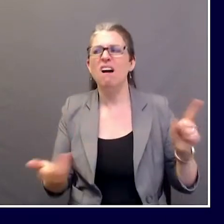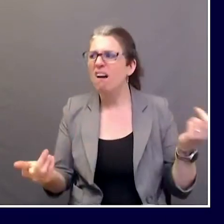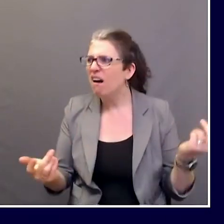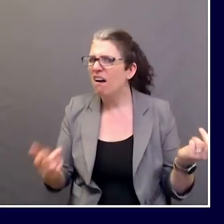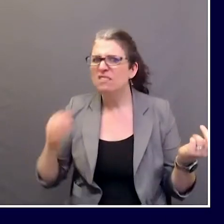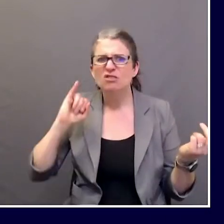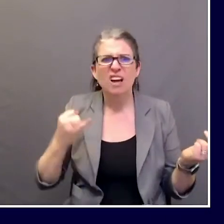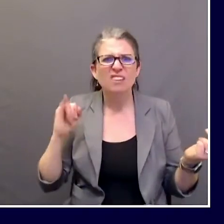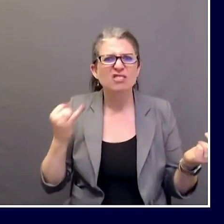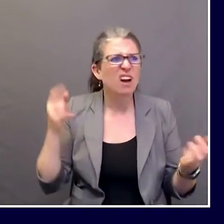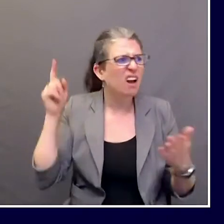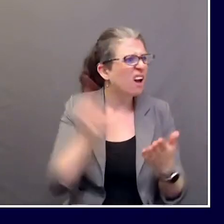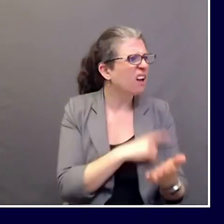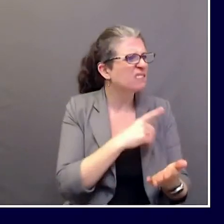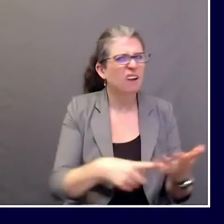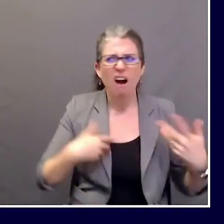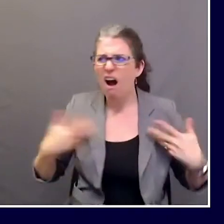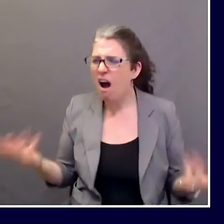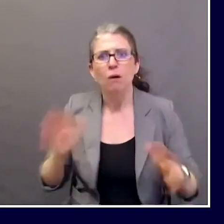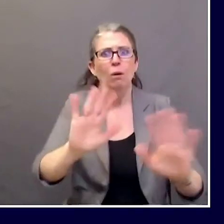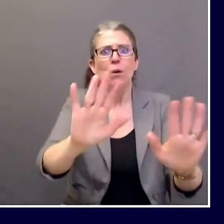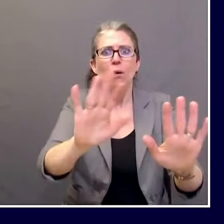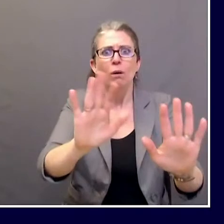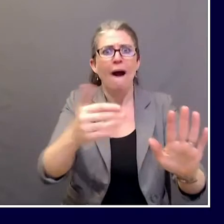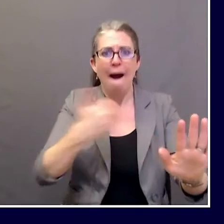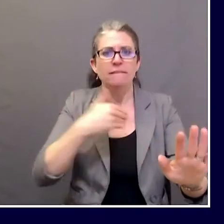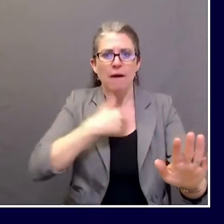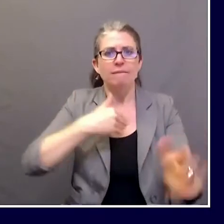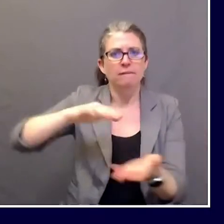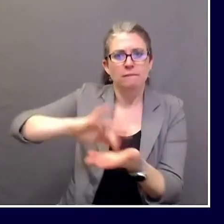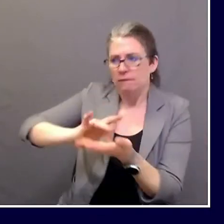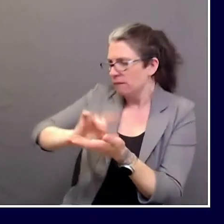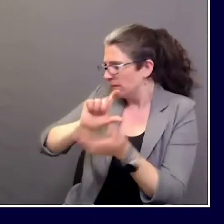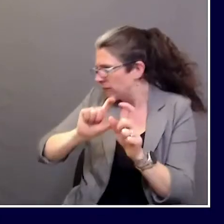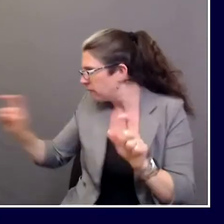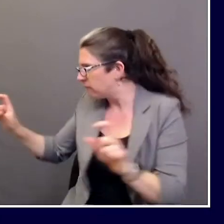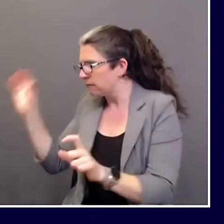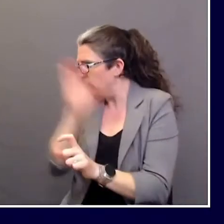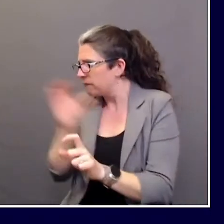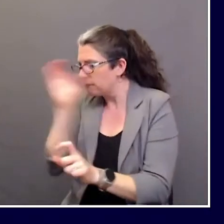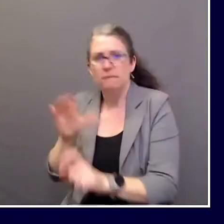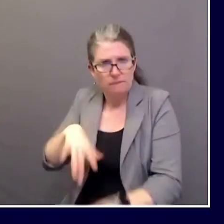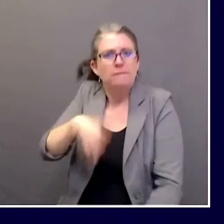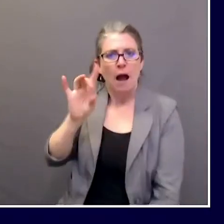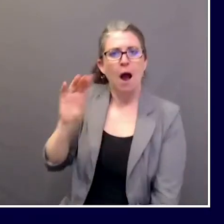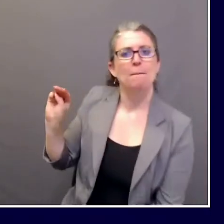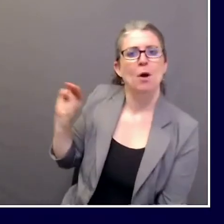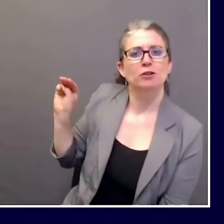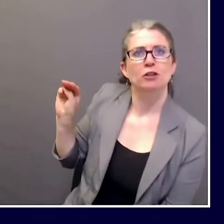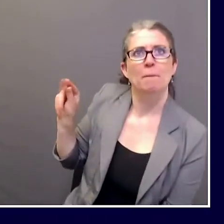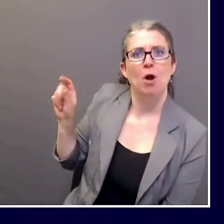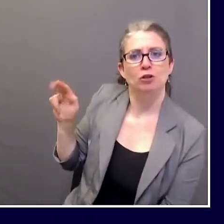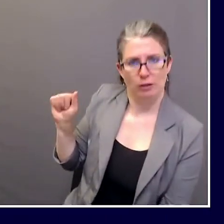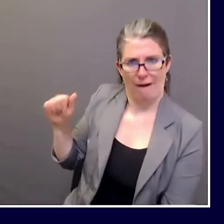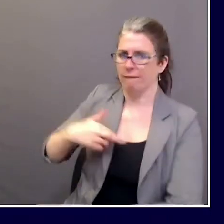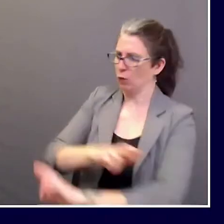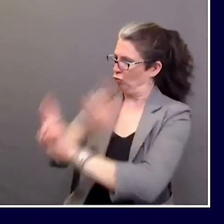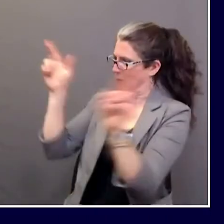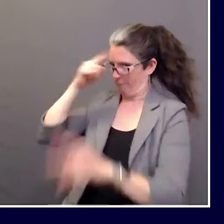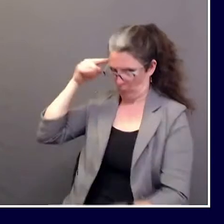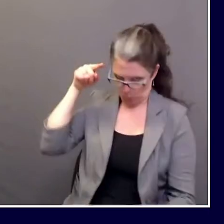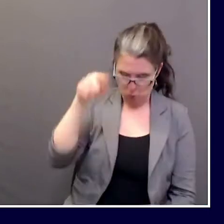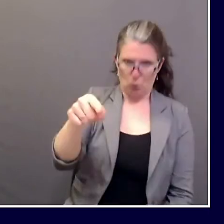those providers, those clinics, about rescheduling their appointments to a time when you can get Moderna or Pfizer instead of